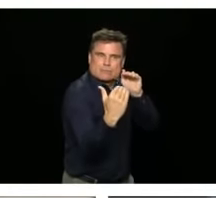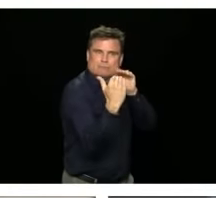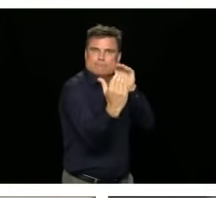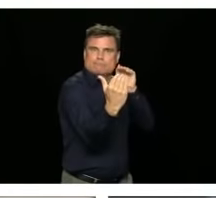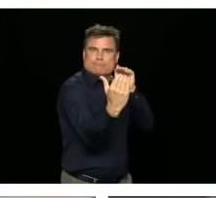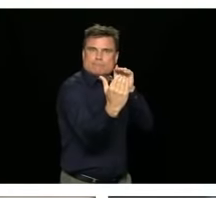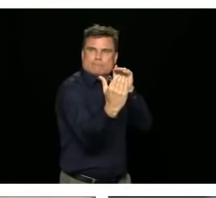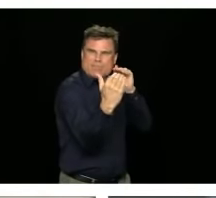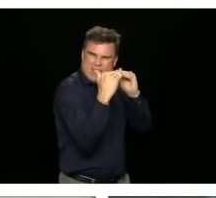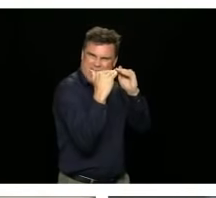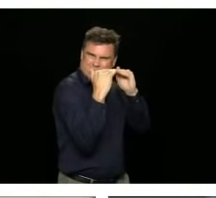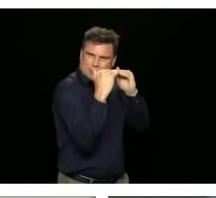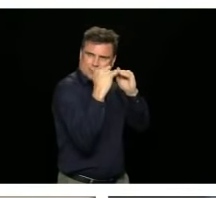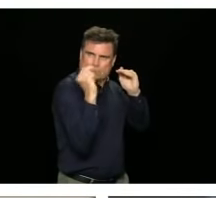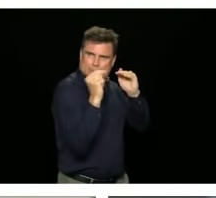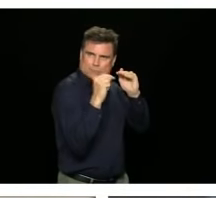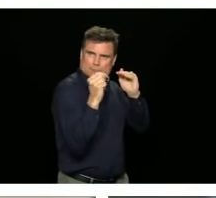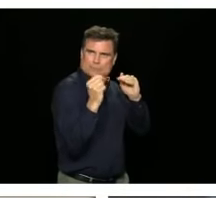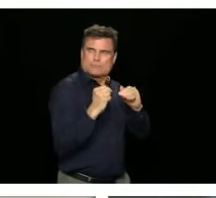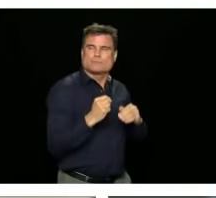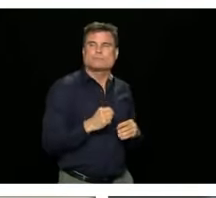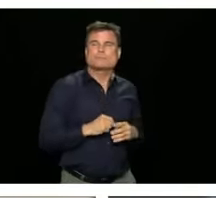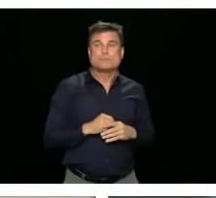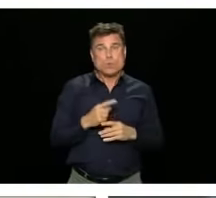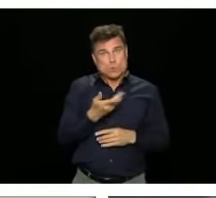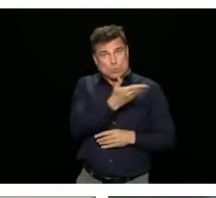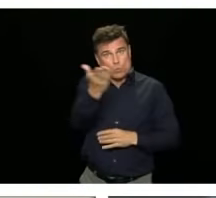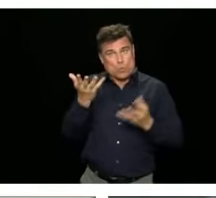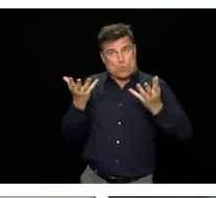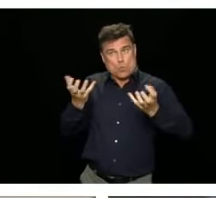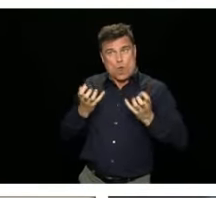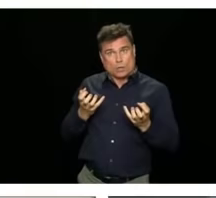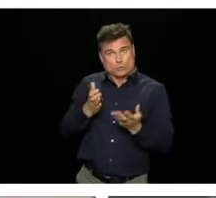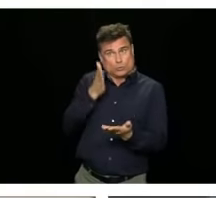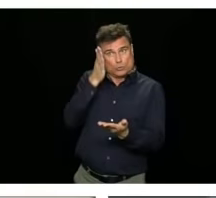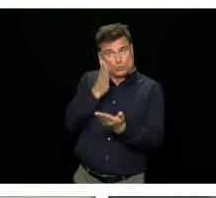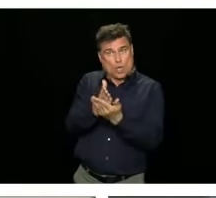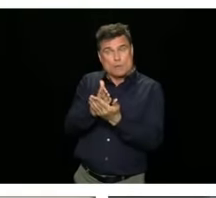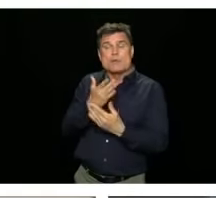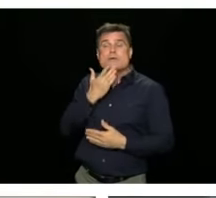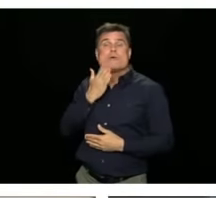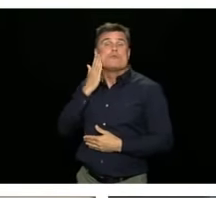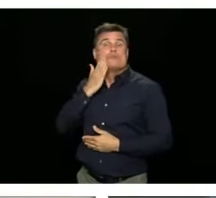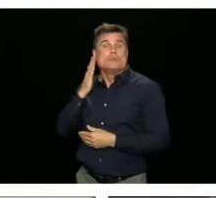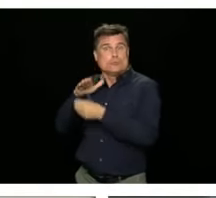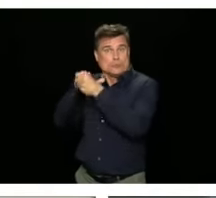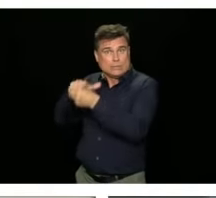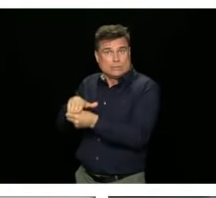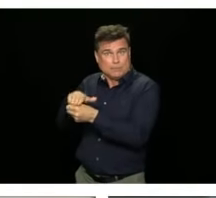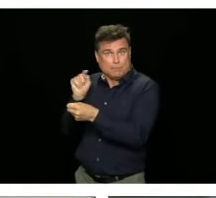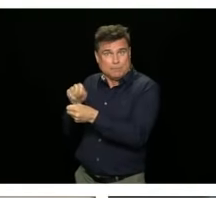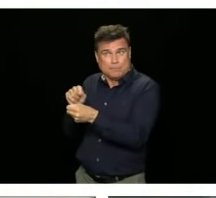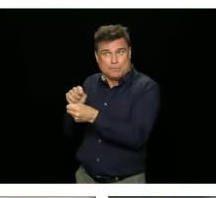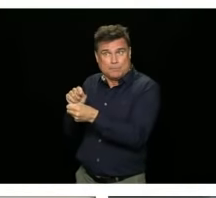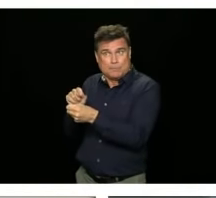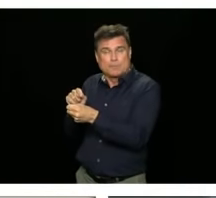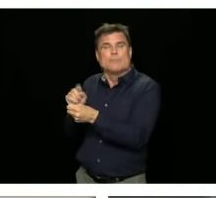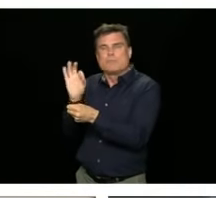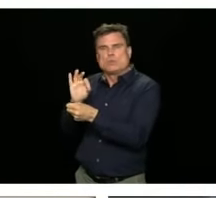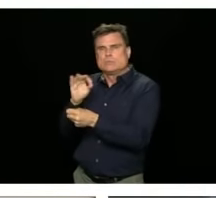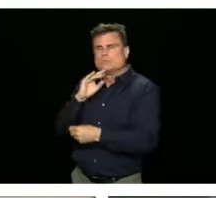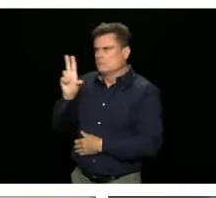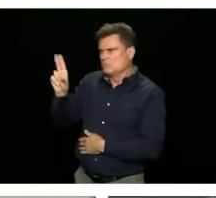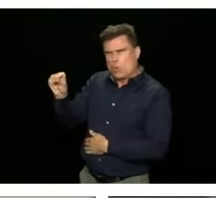is what it to me, it means to be an anti-racist. To be a non-racist is defined by the absence of